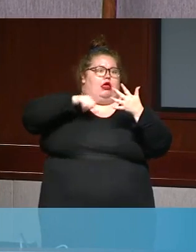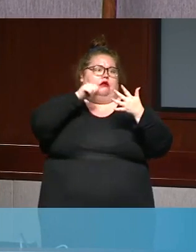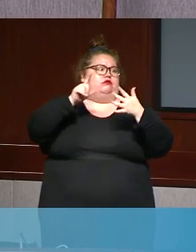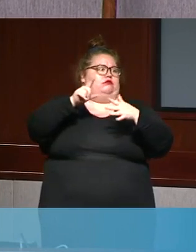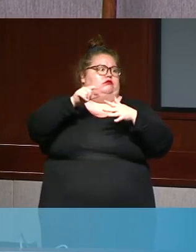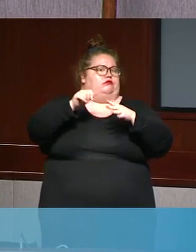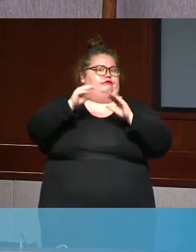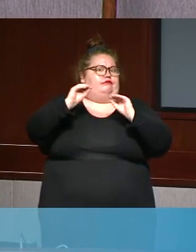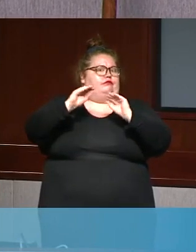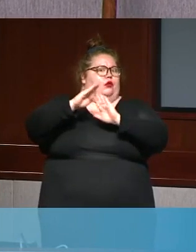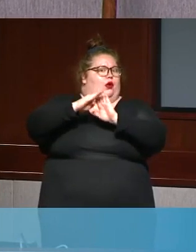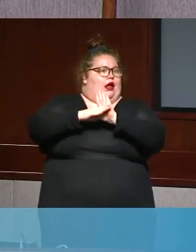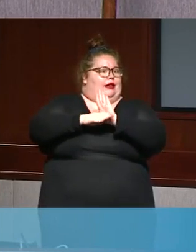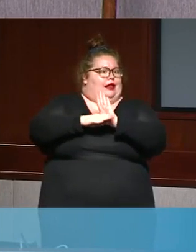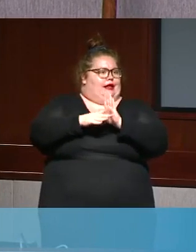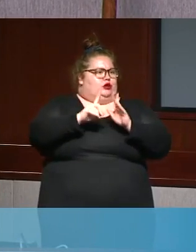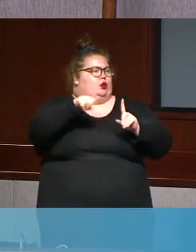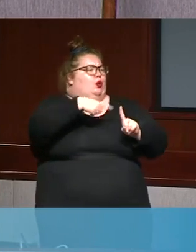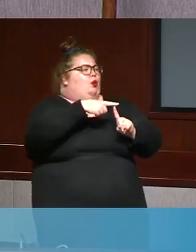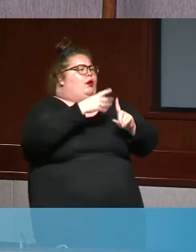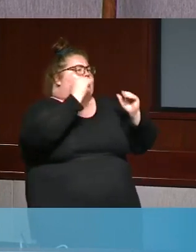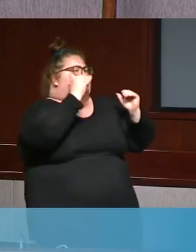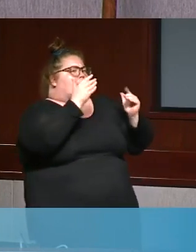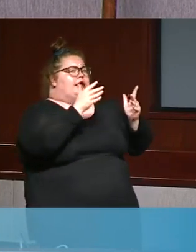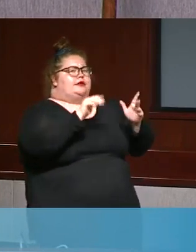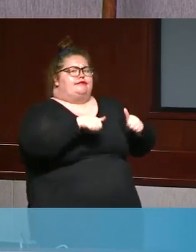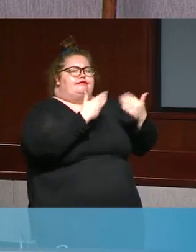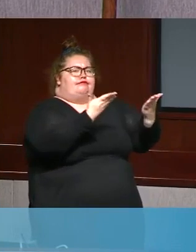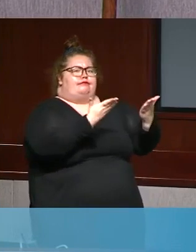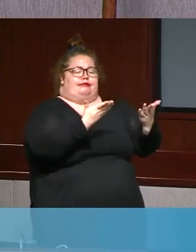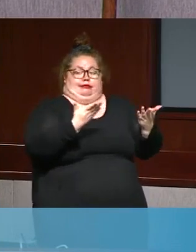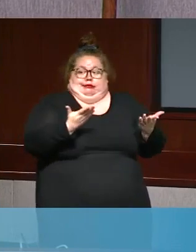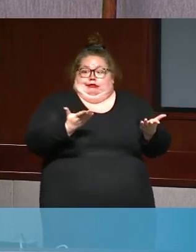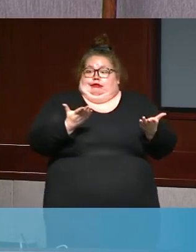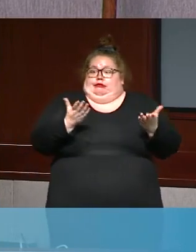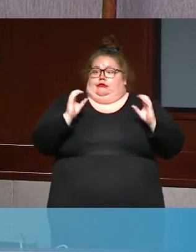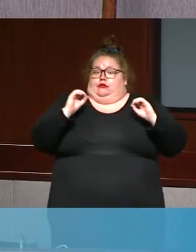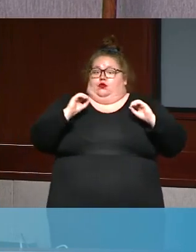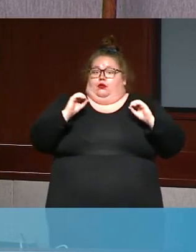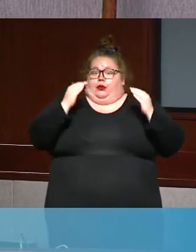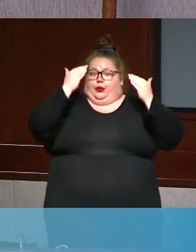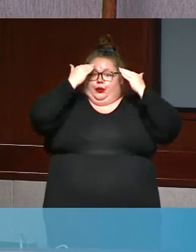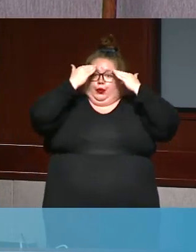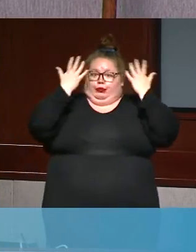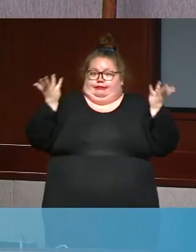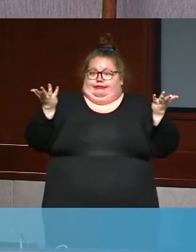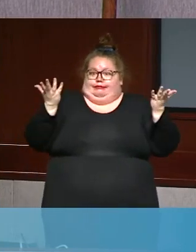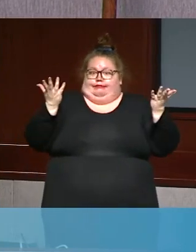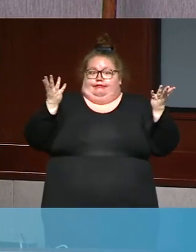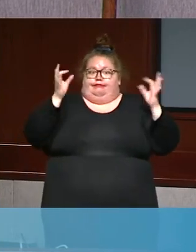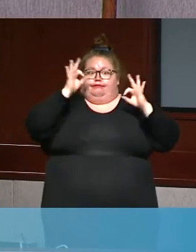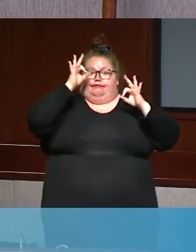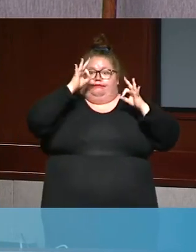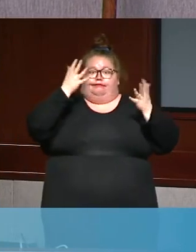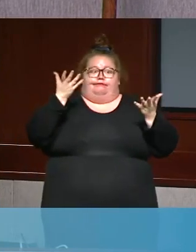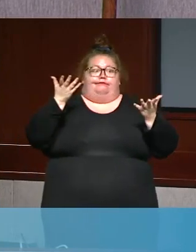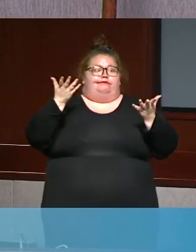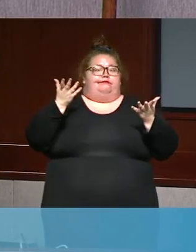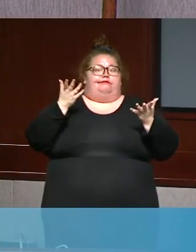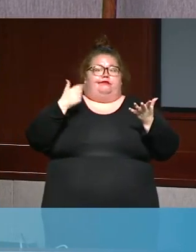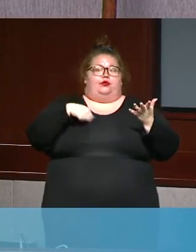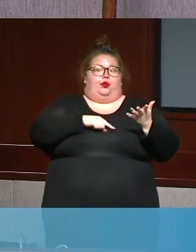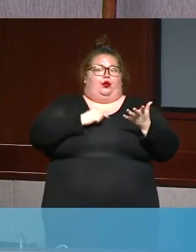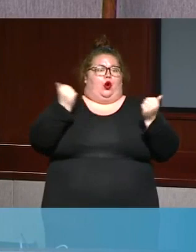I don't believe anybody has a read on when that will happen. There's no crystal ball. I think we're all eagerly awaiting